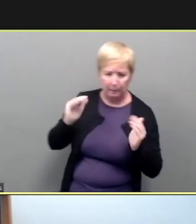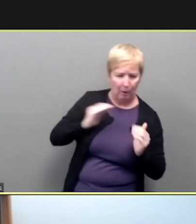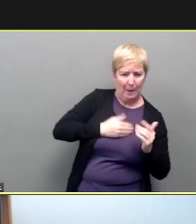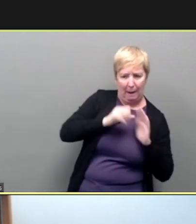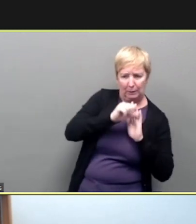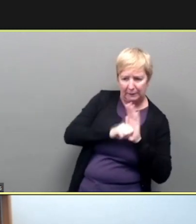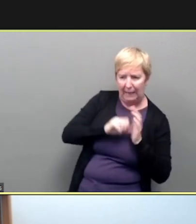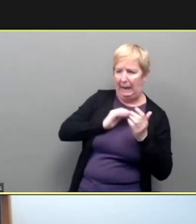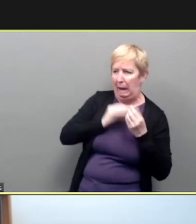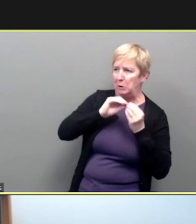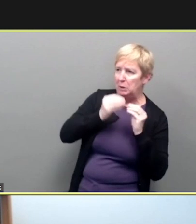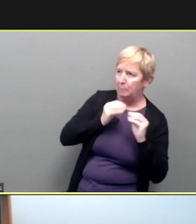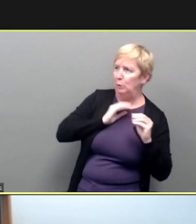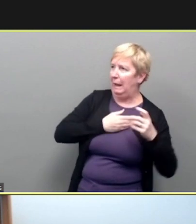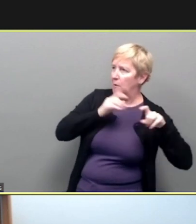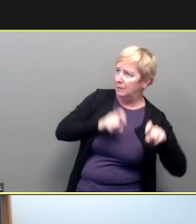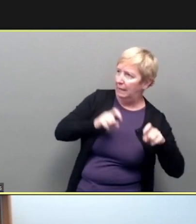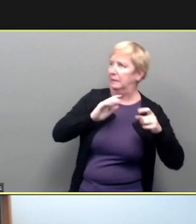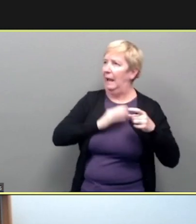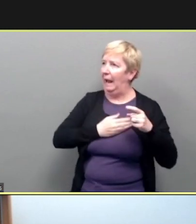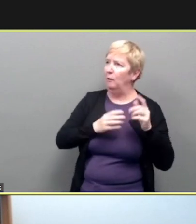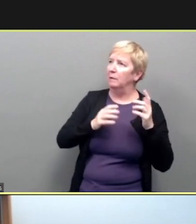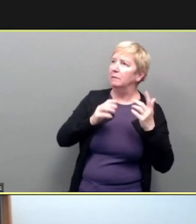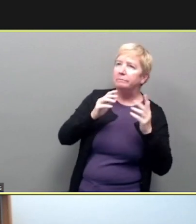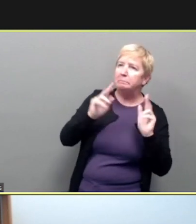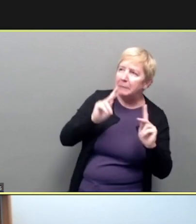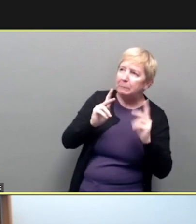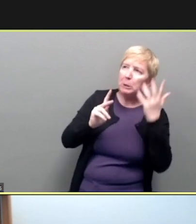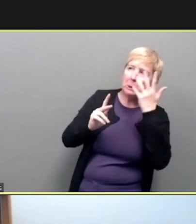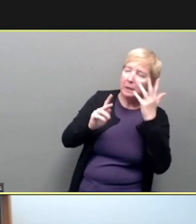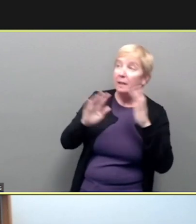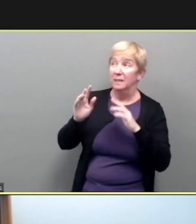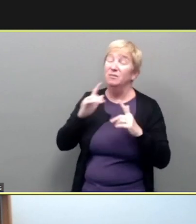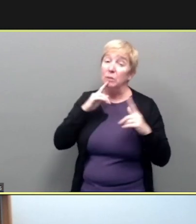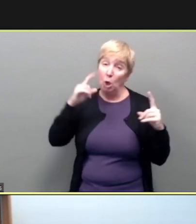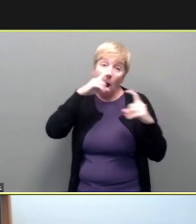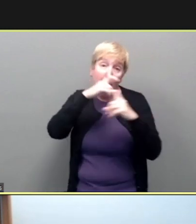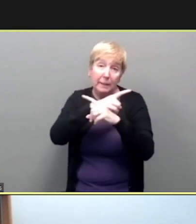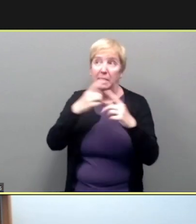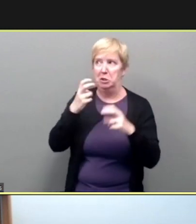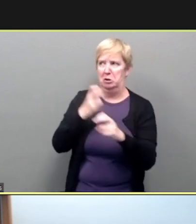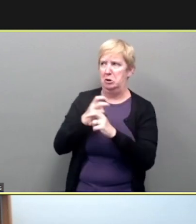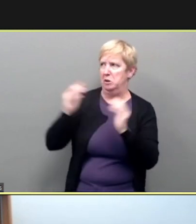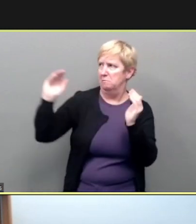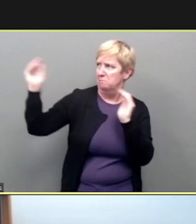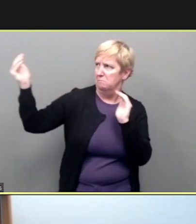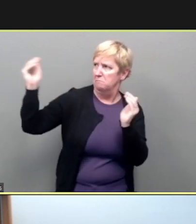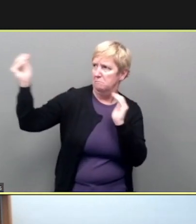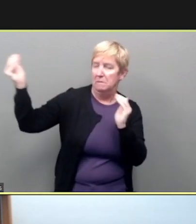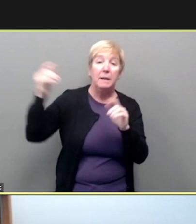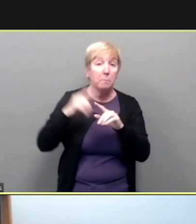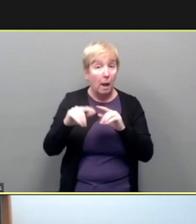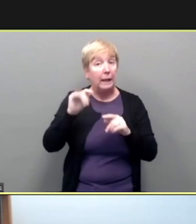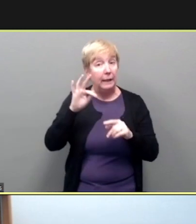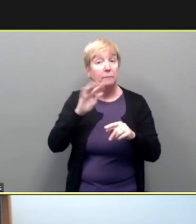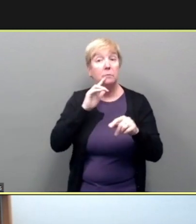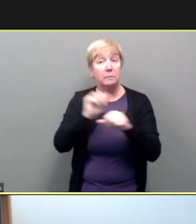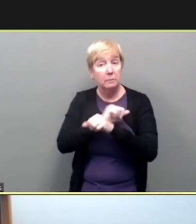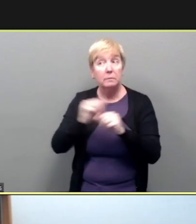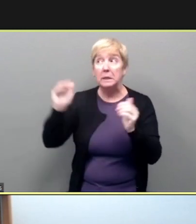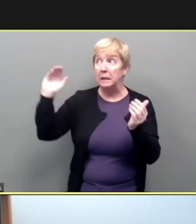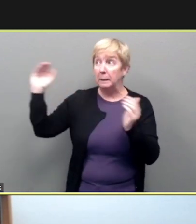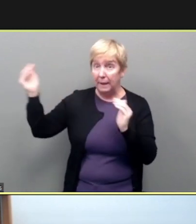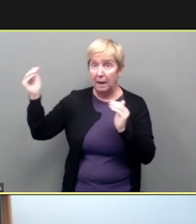I want to say it's quite complicated, but if you just take a quick look here, it is a little bit